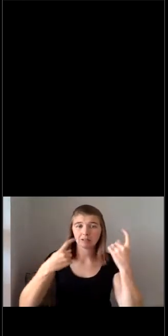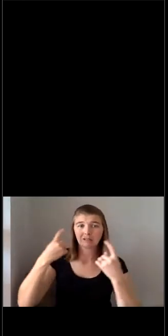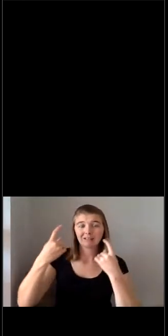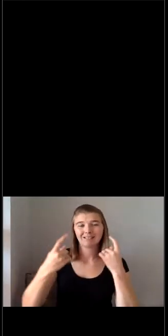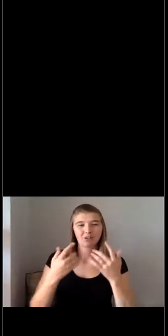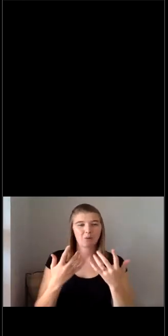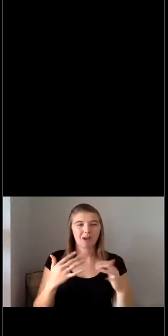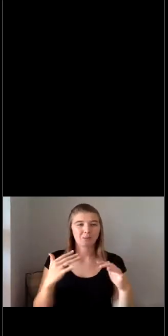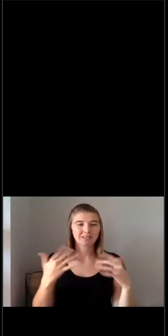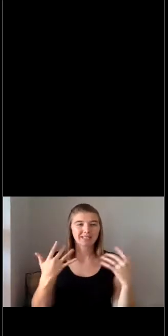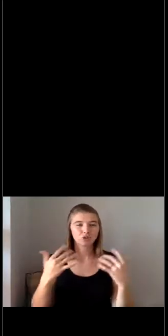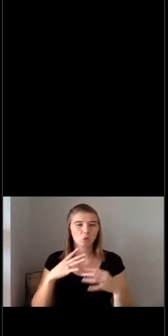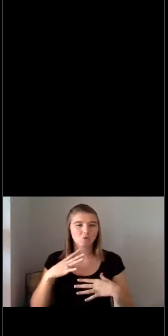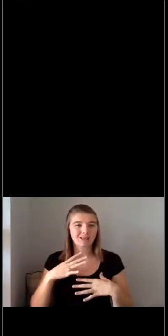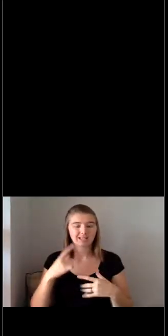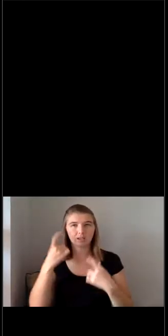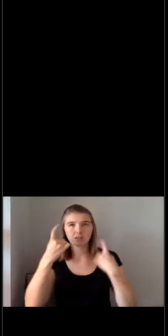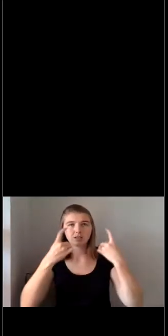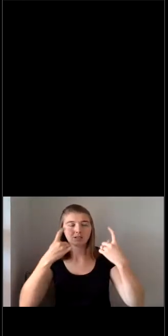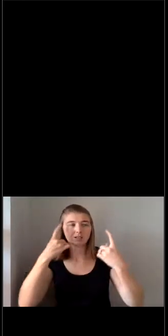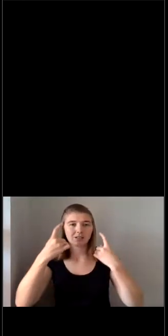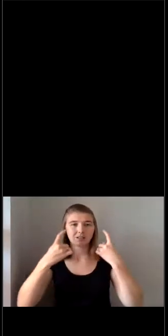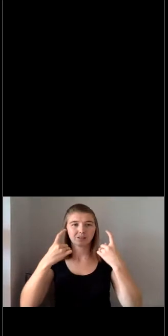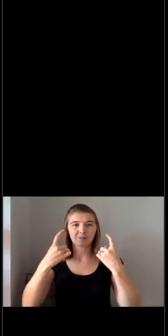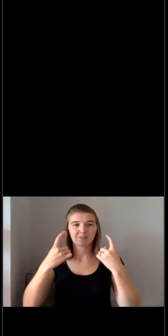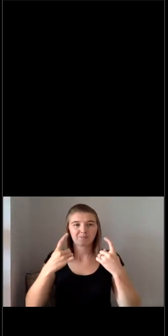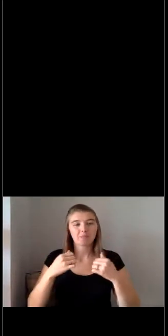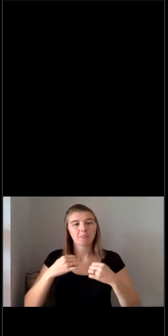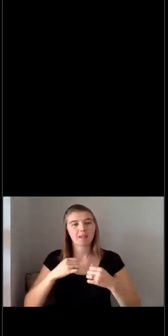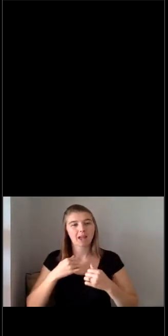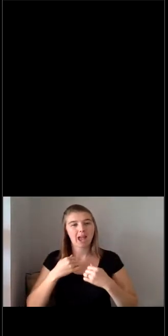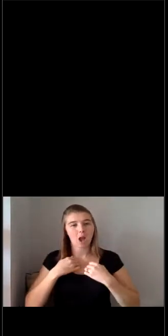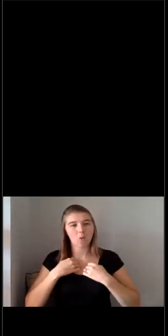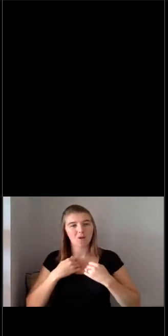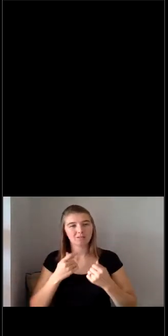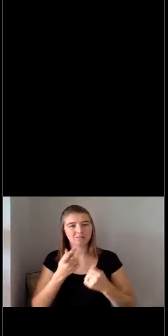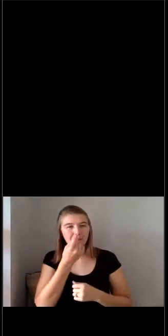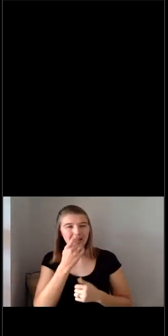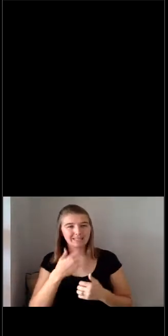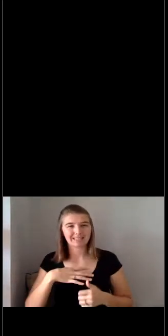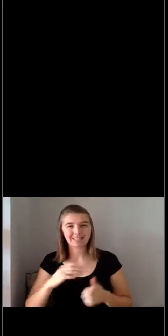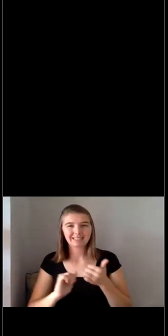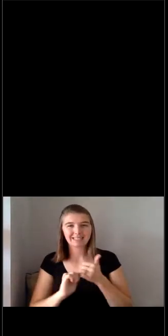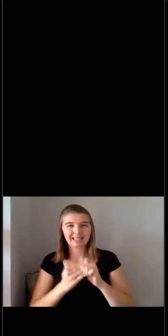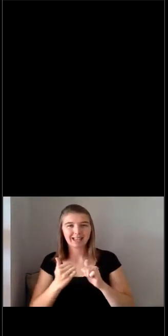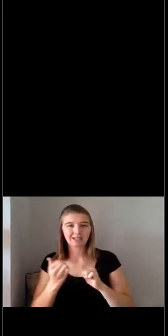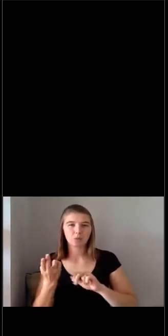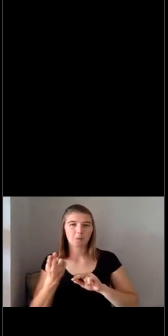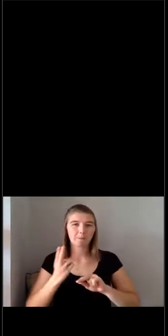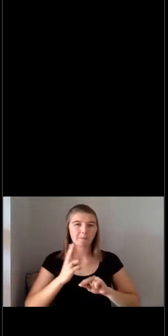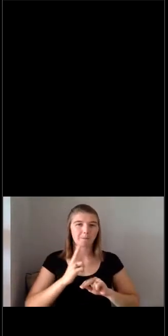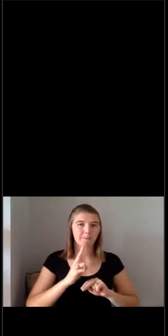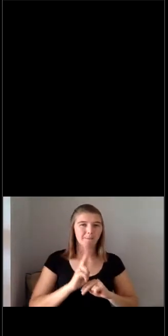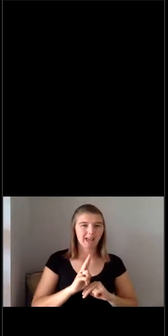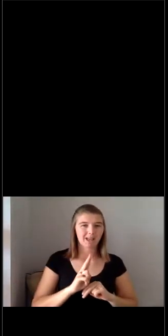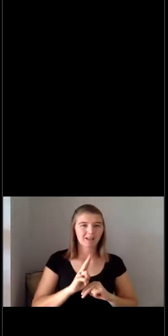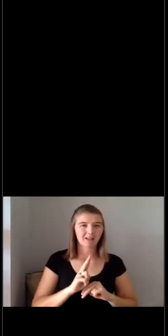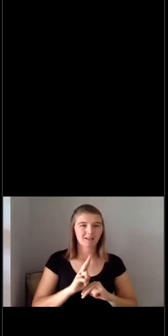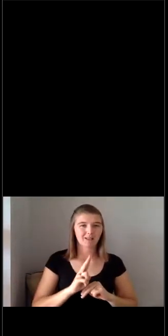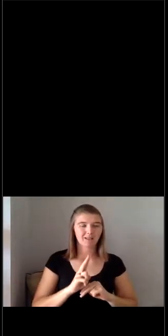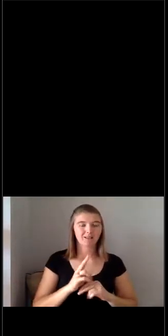is already wandering. Our ability to return our attention back to the present moment, that's the core skill of any